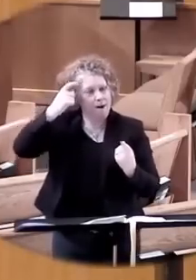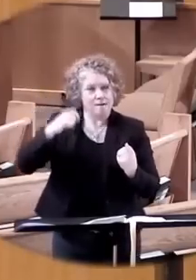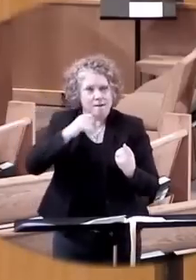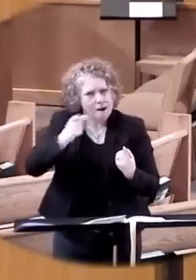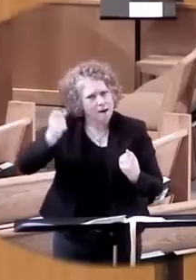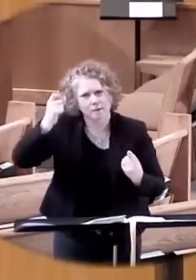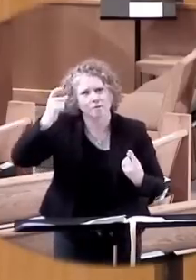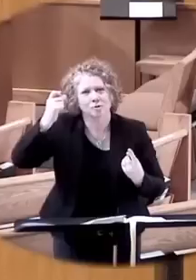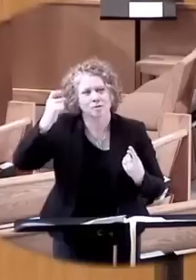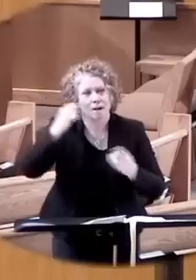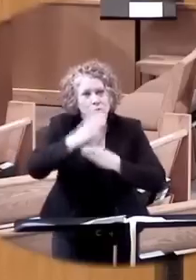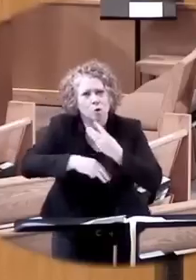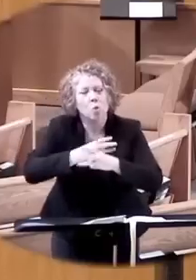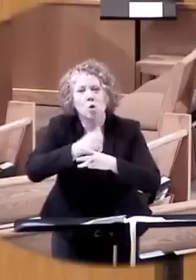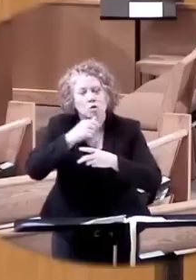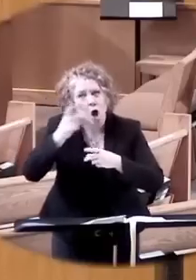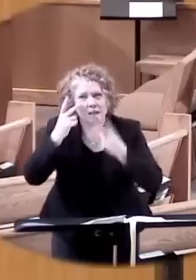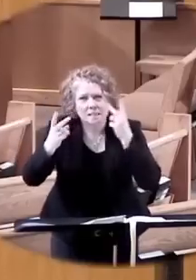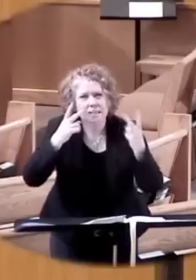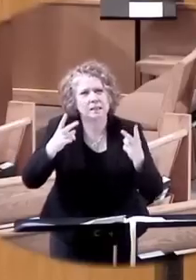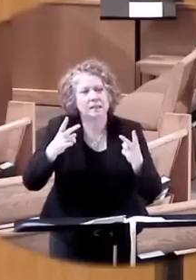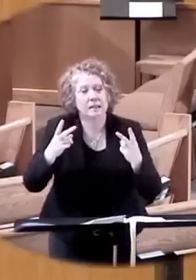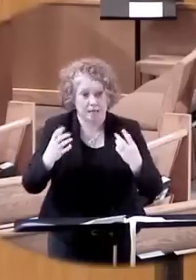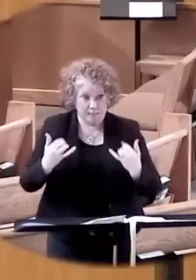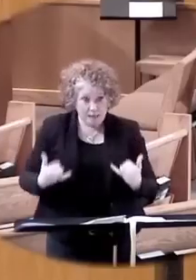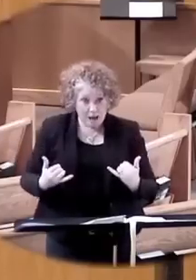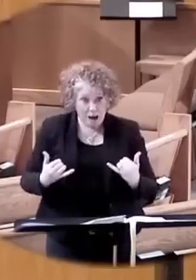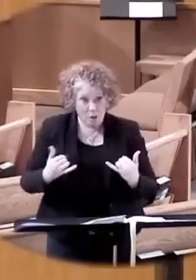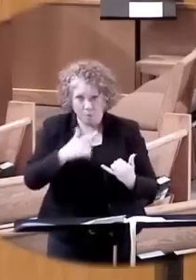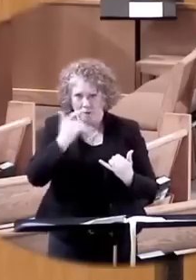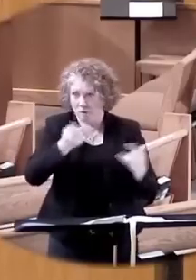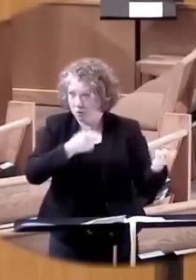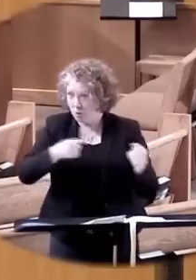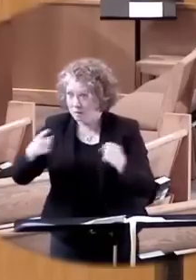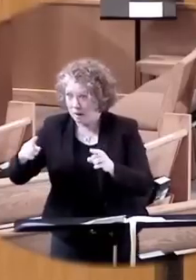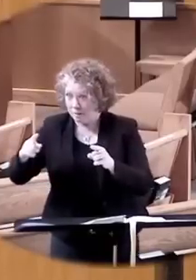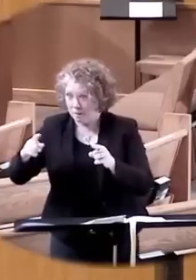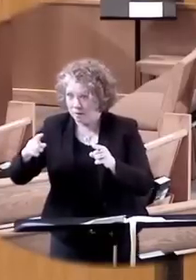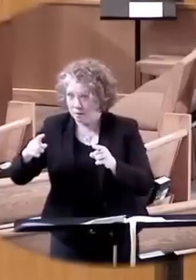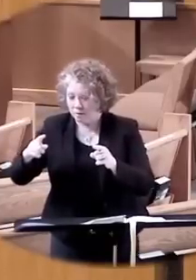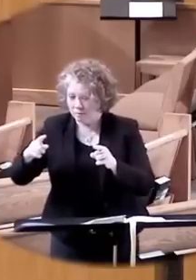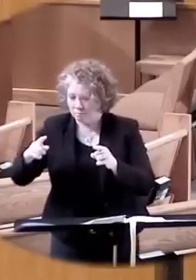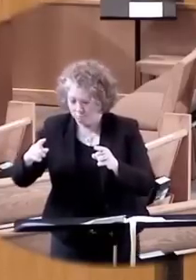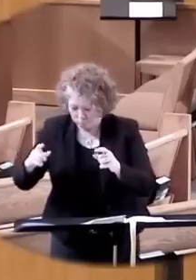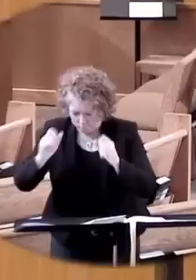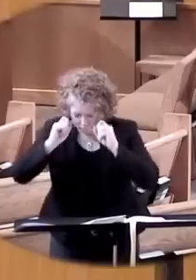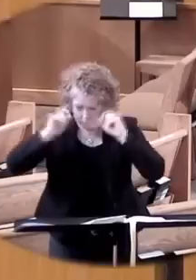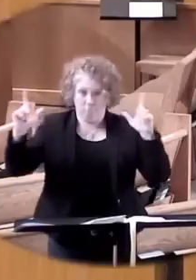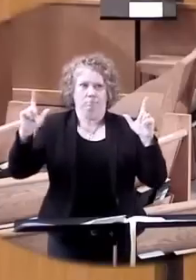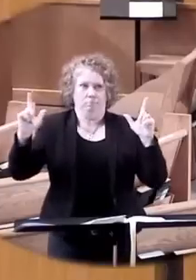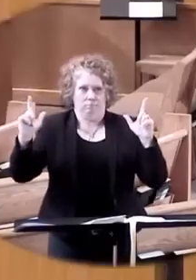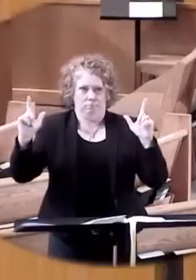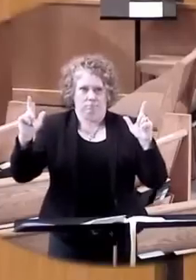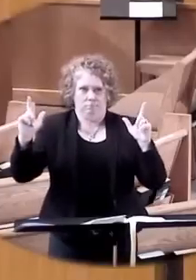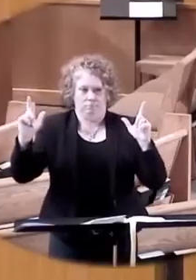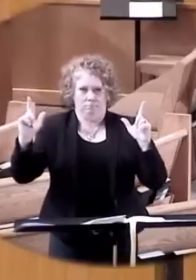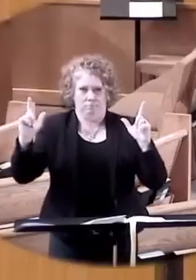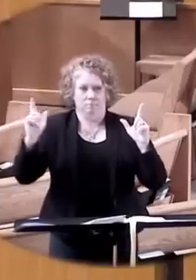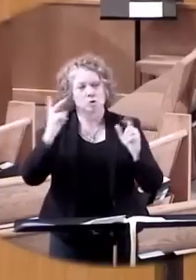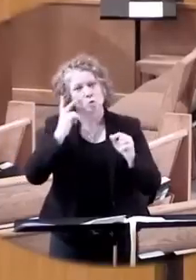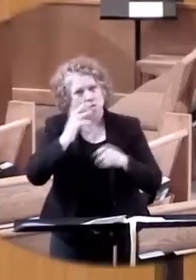crisis to see things with a new sight, the sight of God's love that calls us